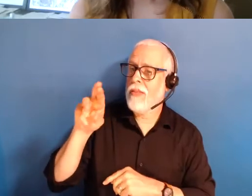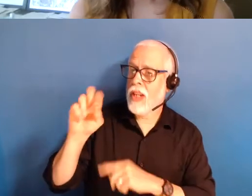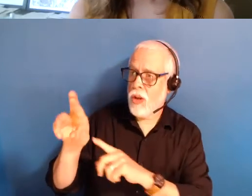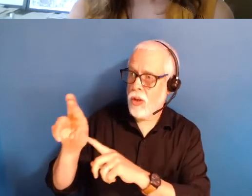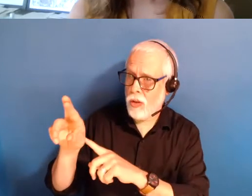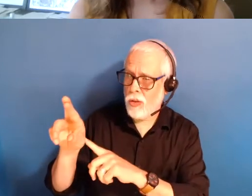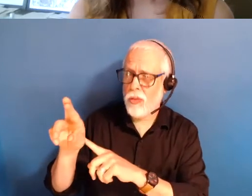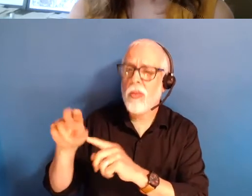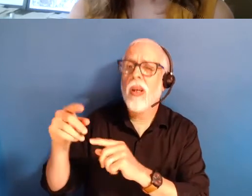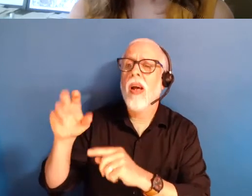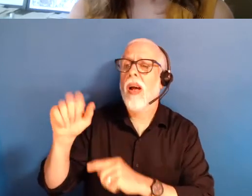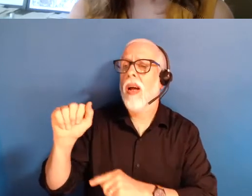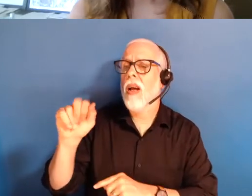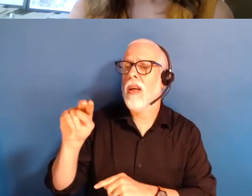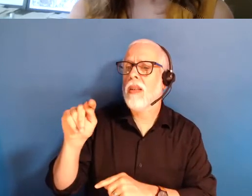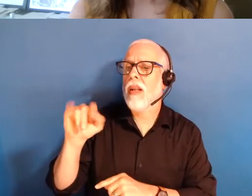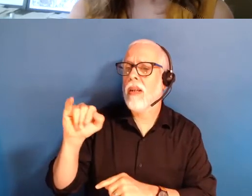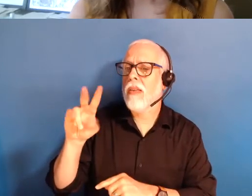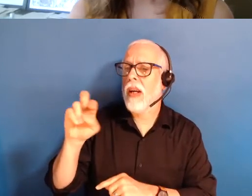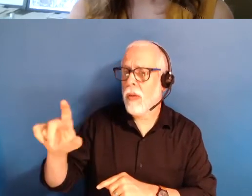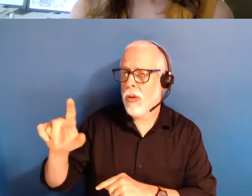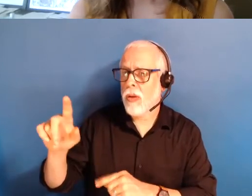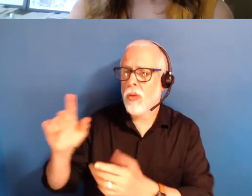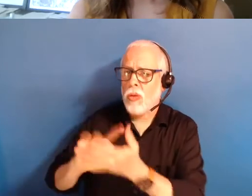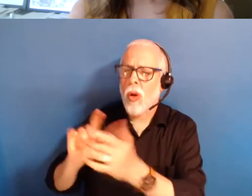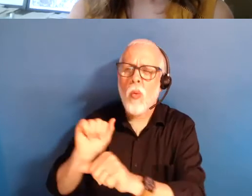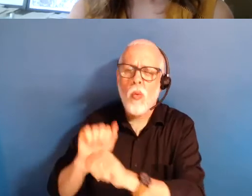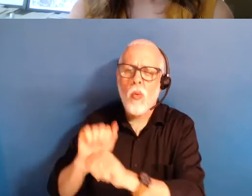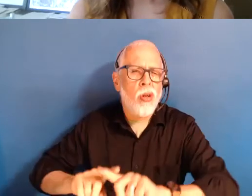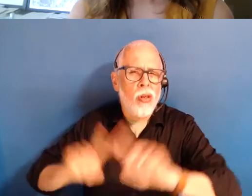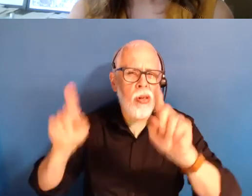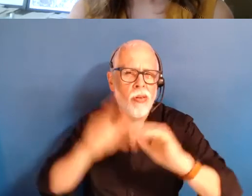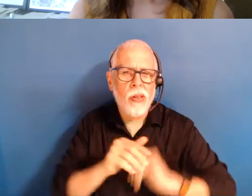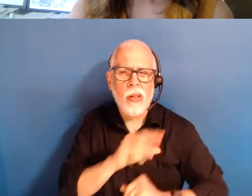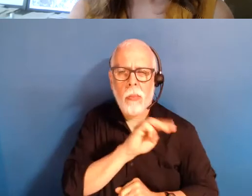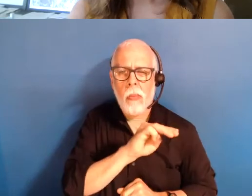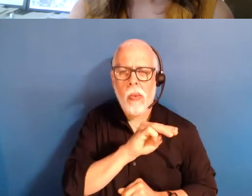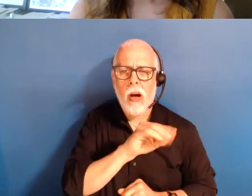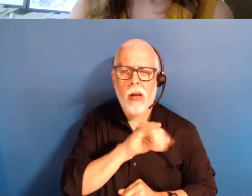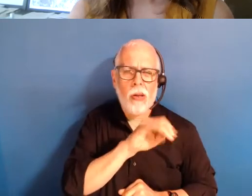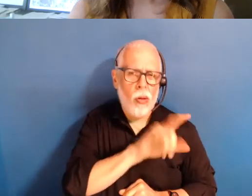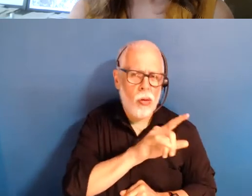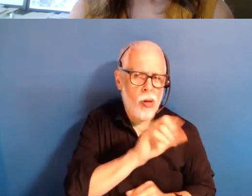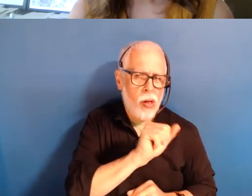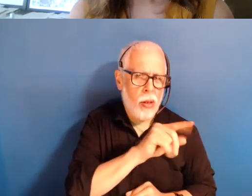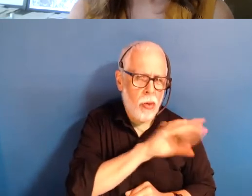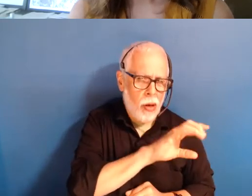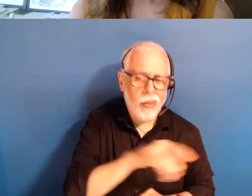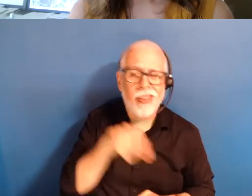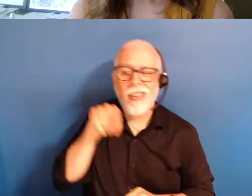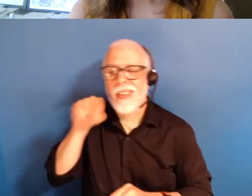an antiviral drug, but it works a little differently than the monoclonal antibodies. It actually